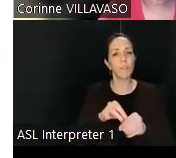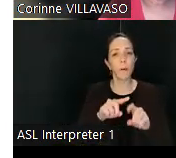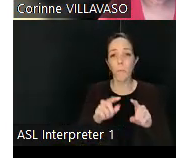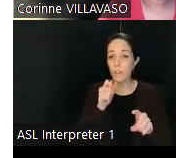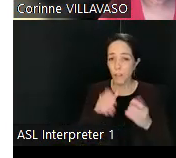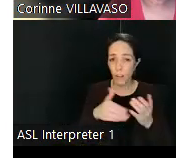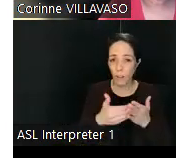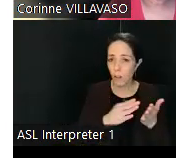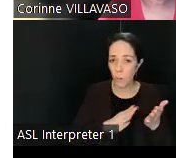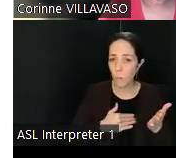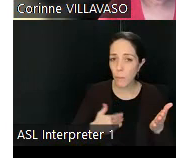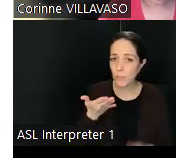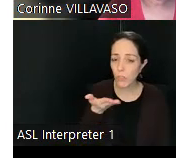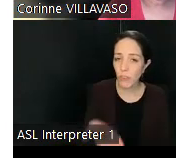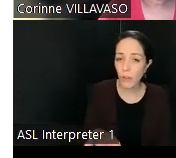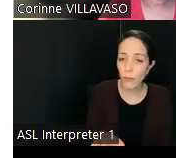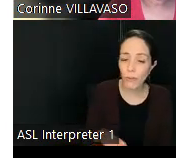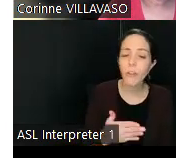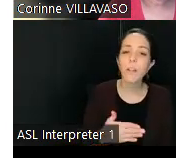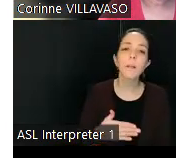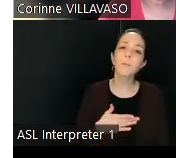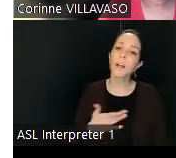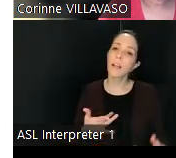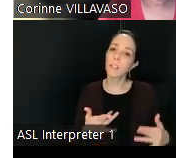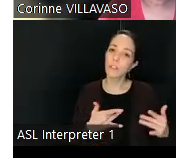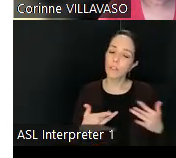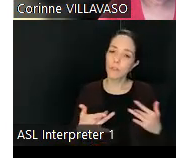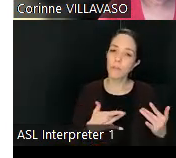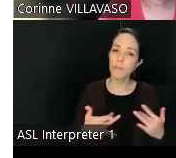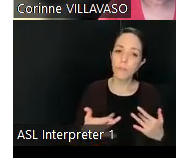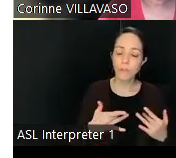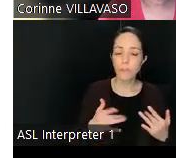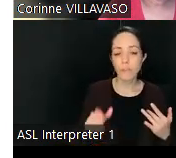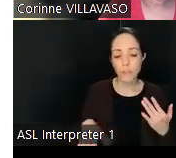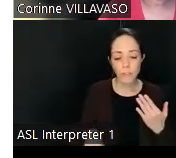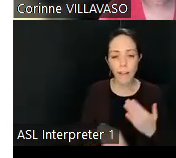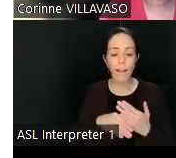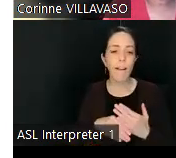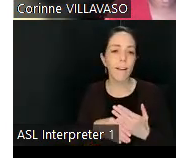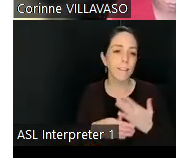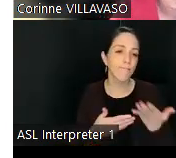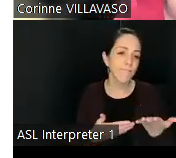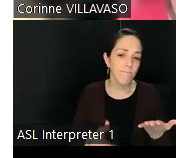My concern with not putting at least some shape of numbers here is